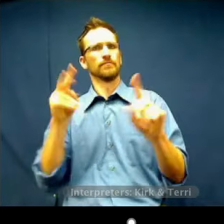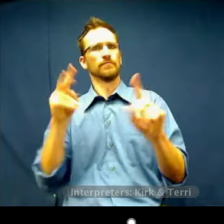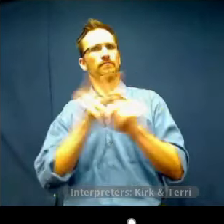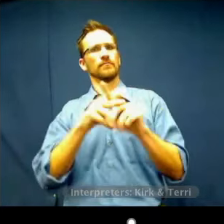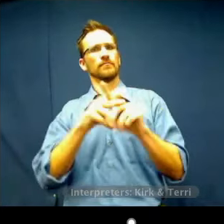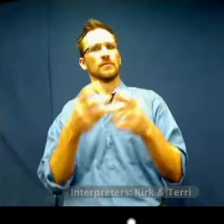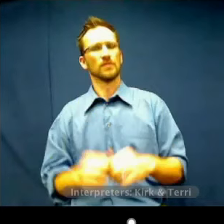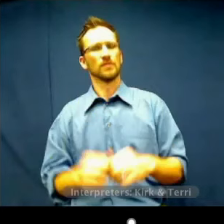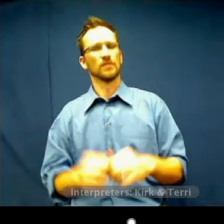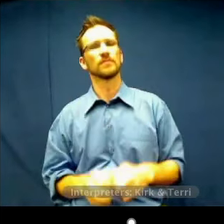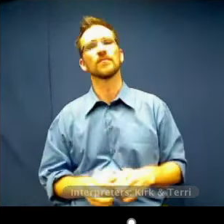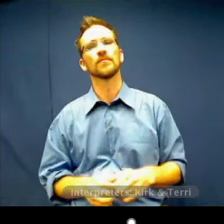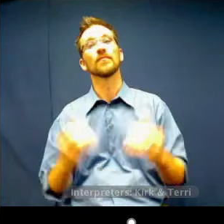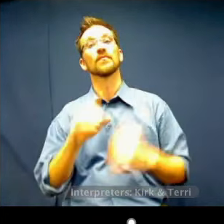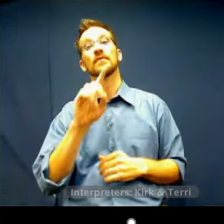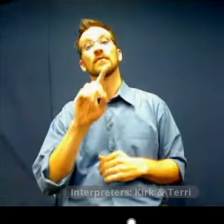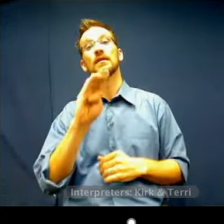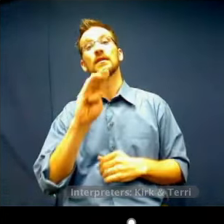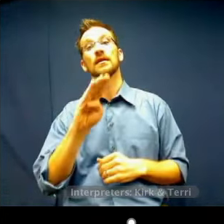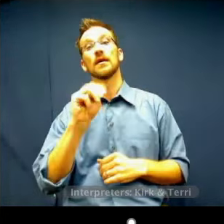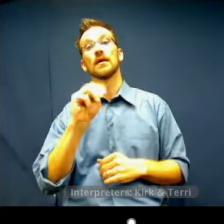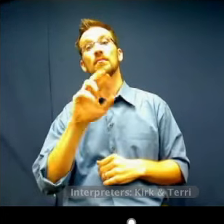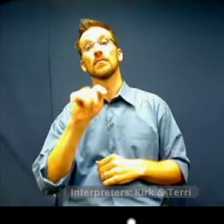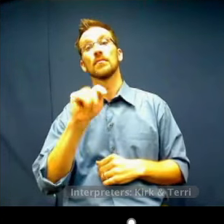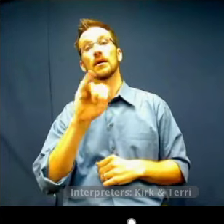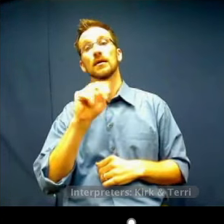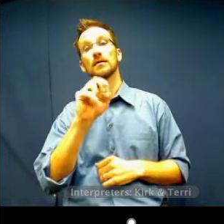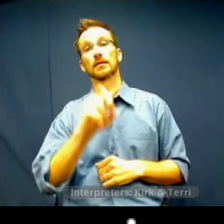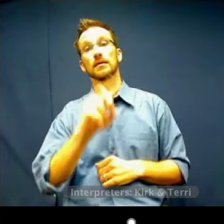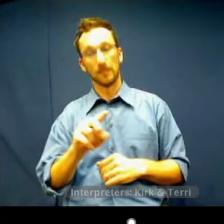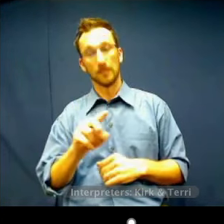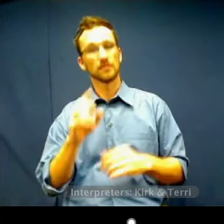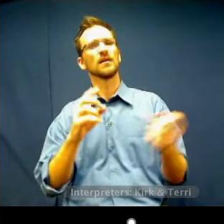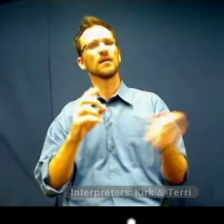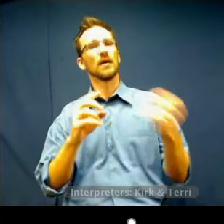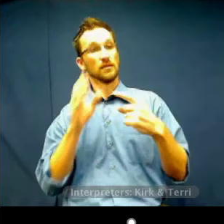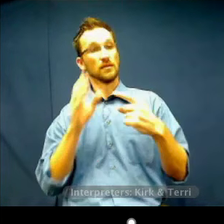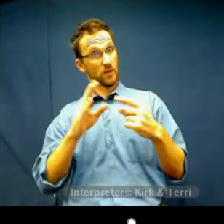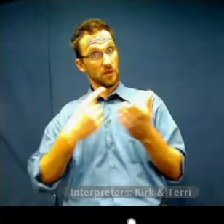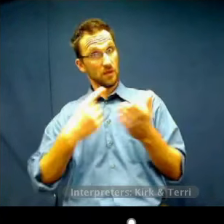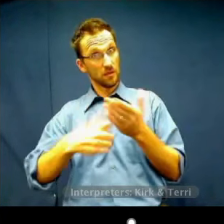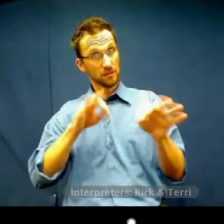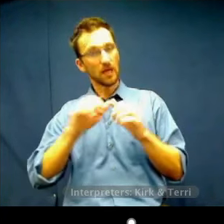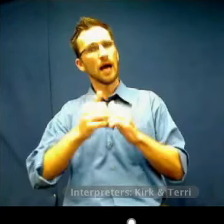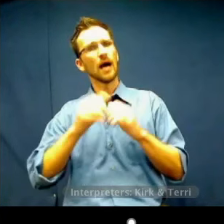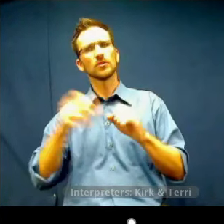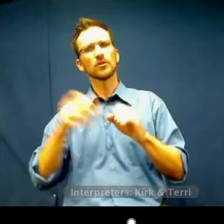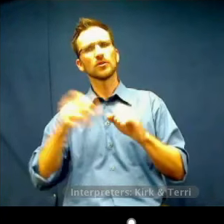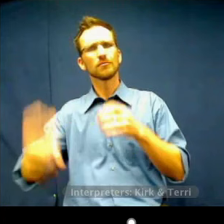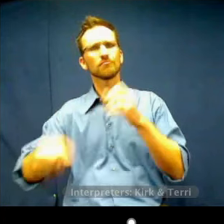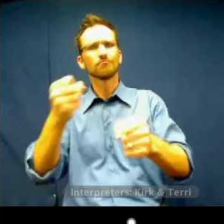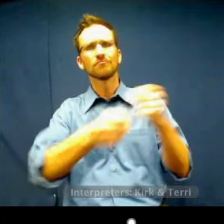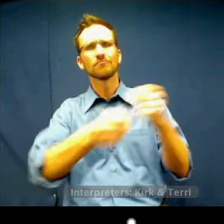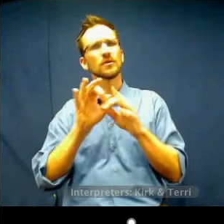Deb Martinez, will you be talking about staffing a contested divorce case and separation of teens during the trial